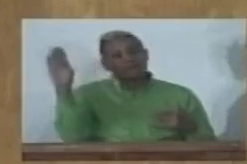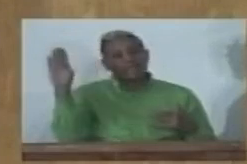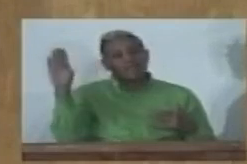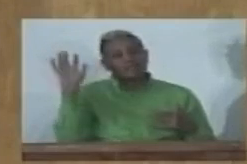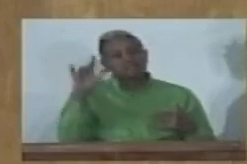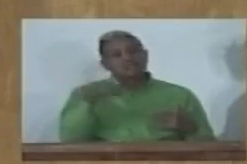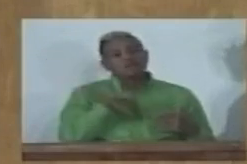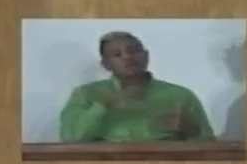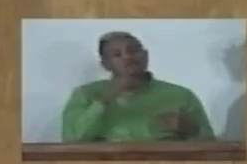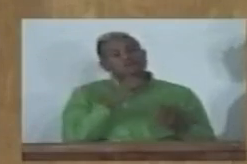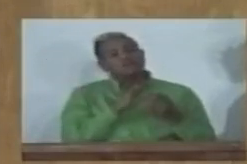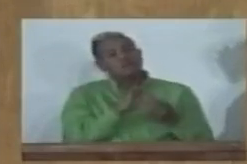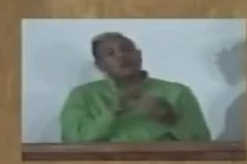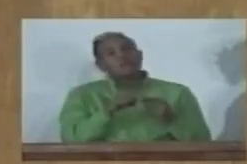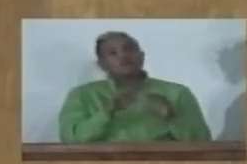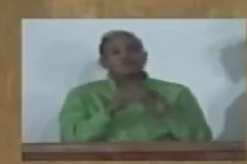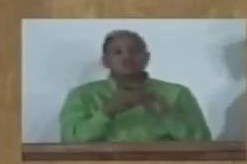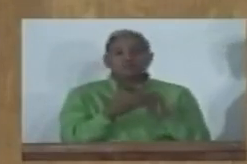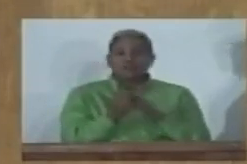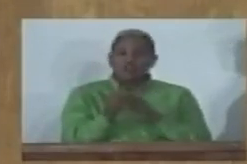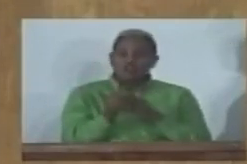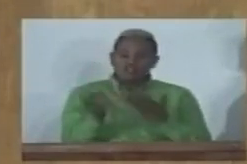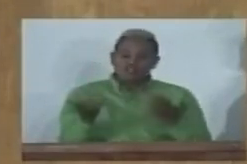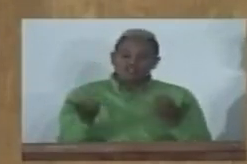talking Jamaican. That's